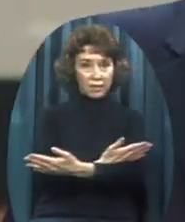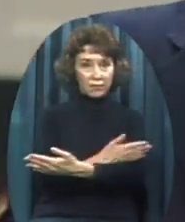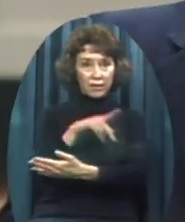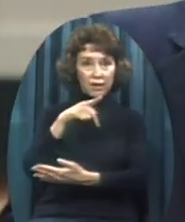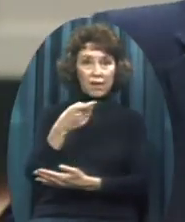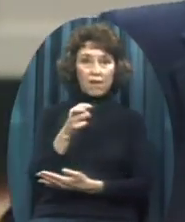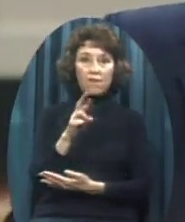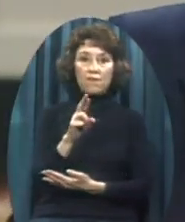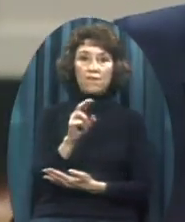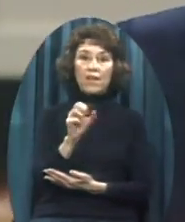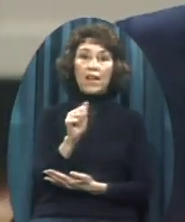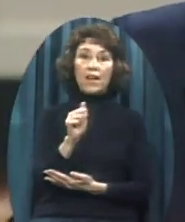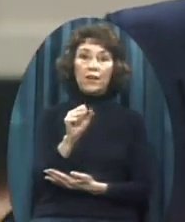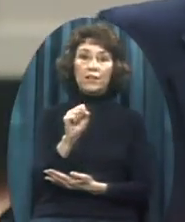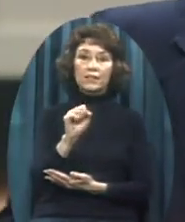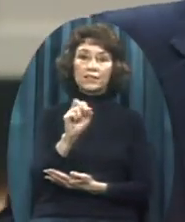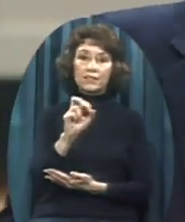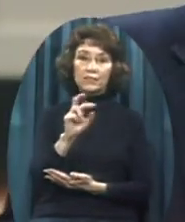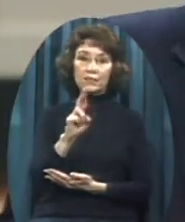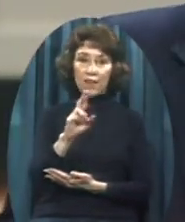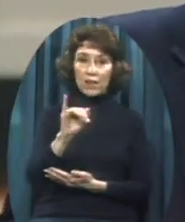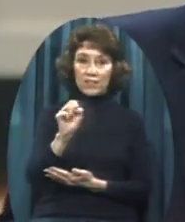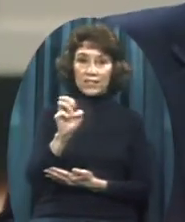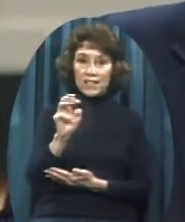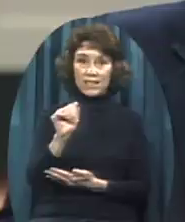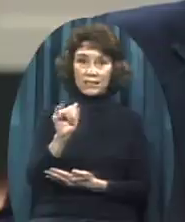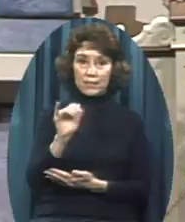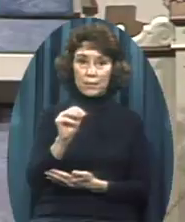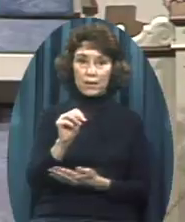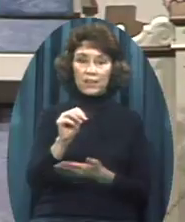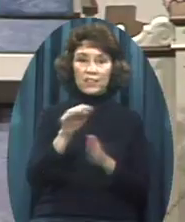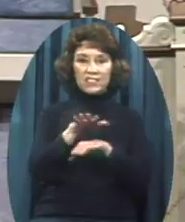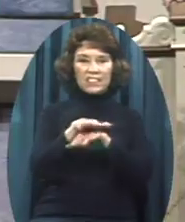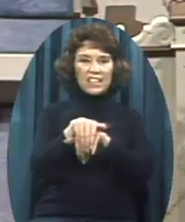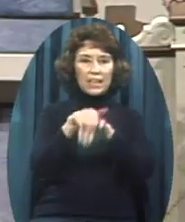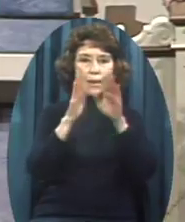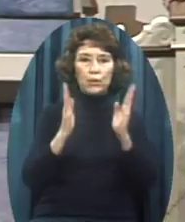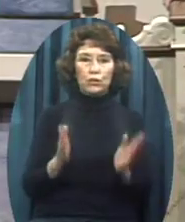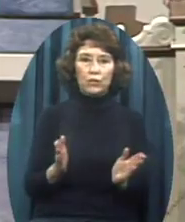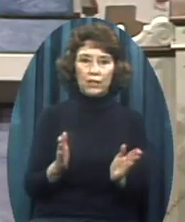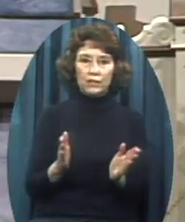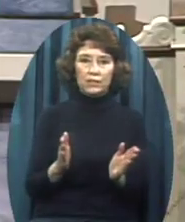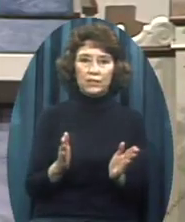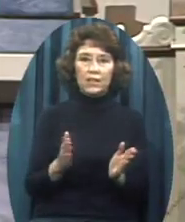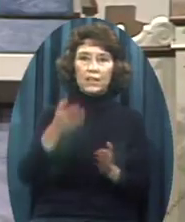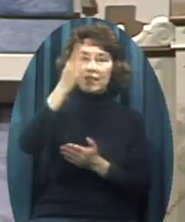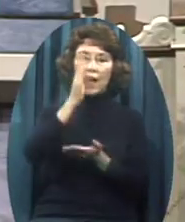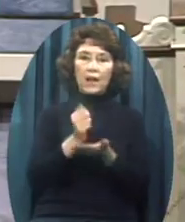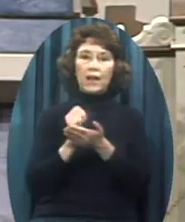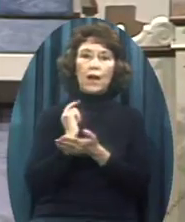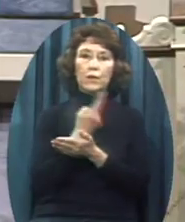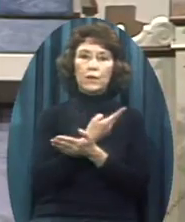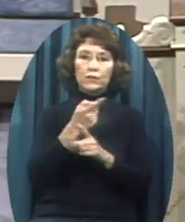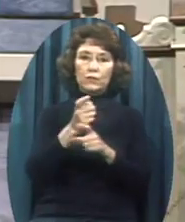as Bible-believing Christians from this sin. Pharisaism, I see so much of it in the churches